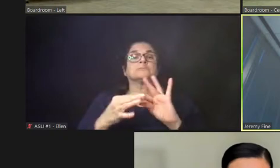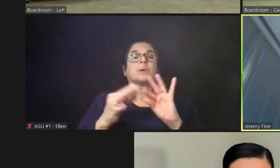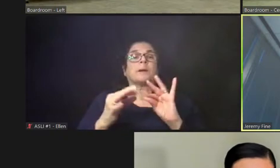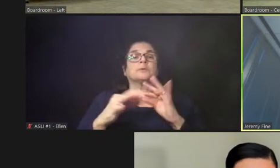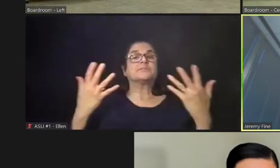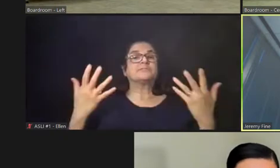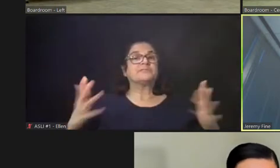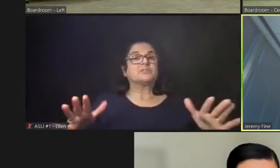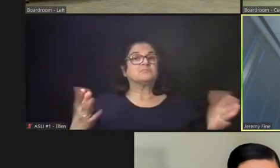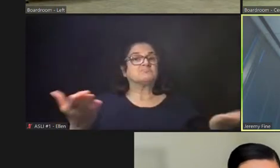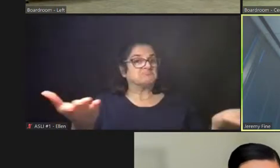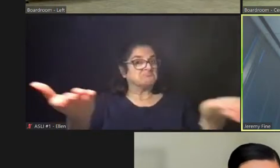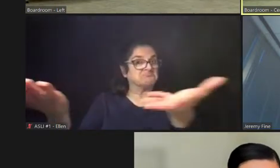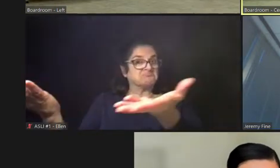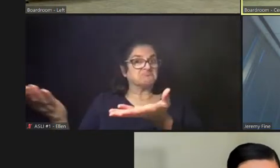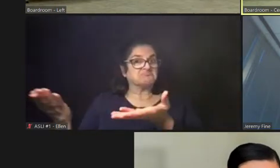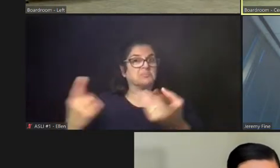may have.